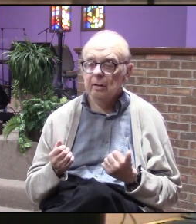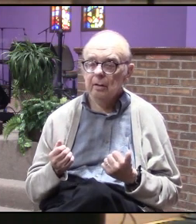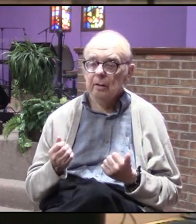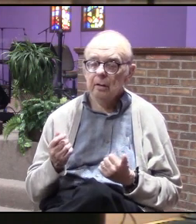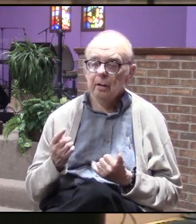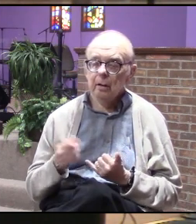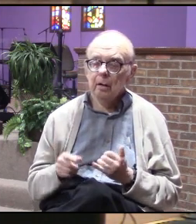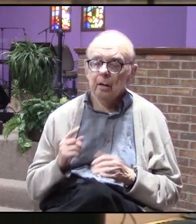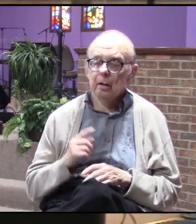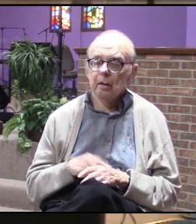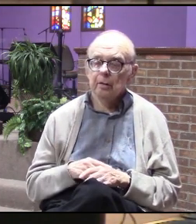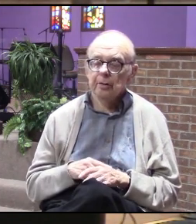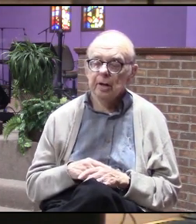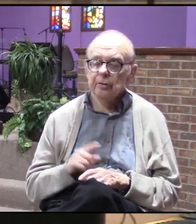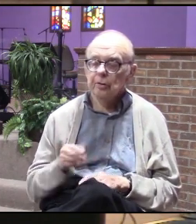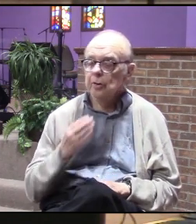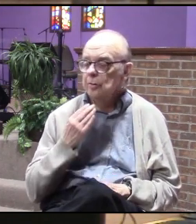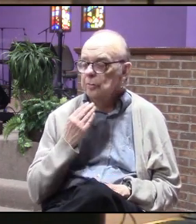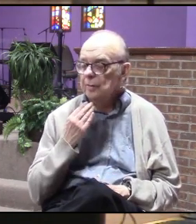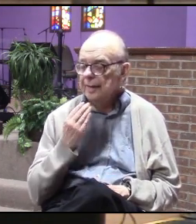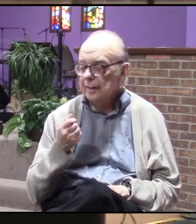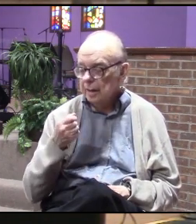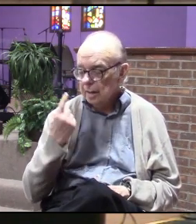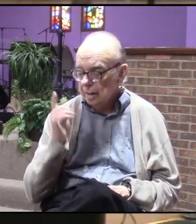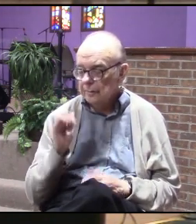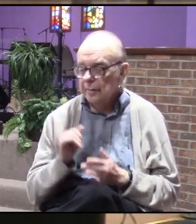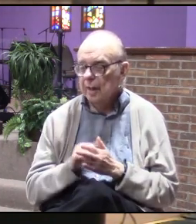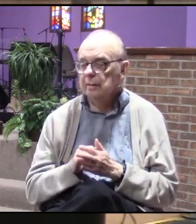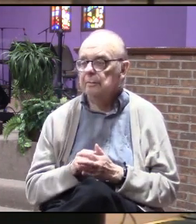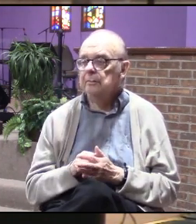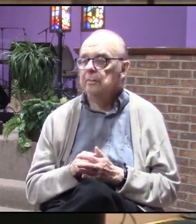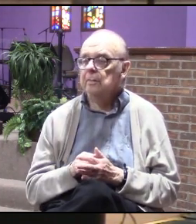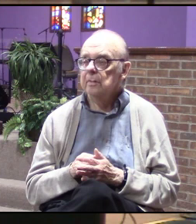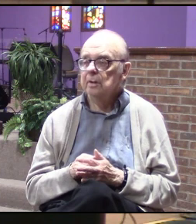When's the last time you really thanked God for that?